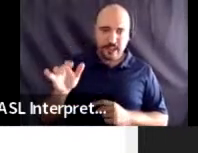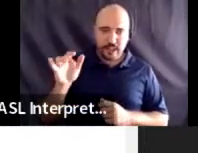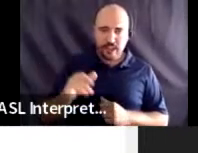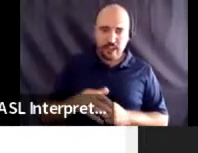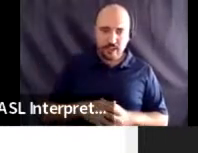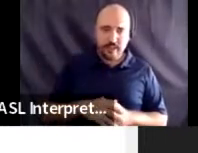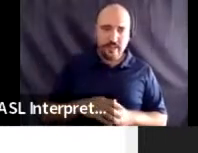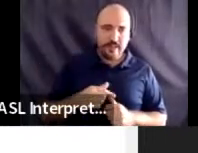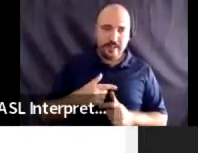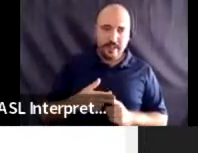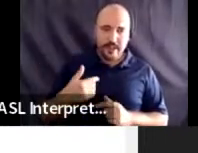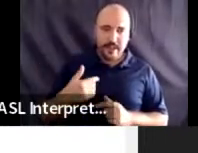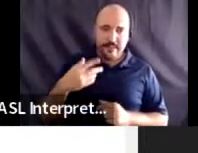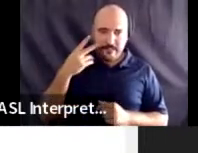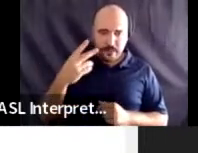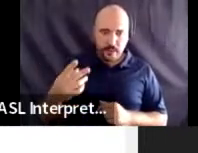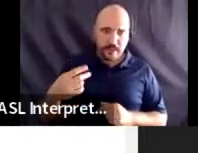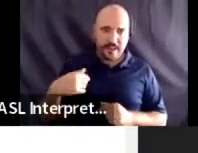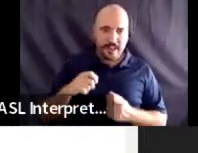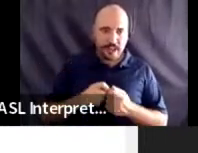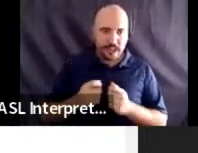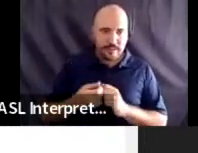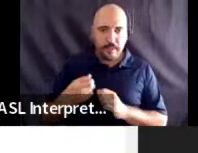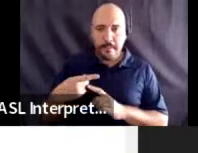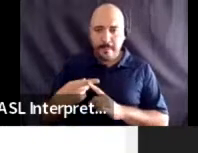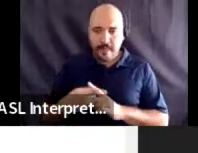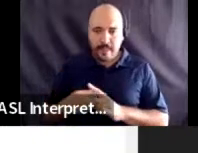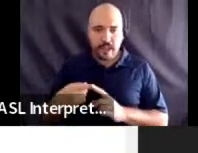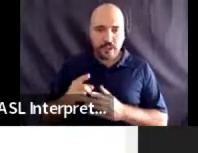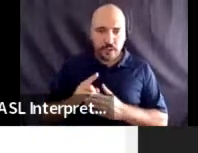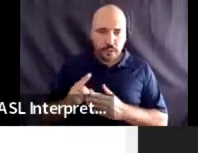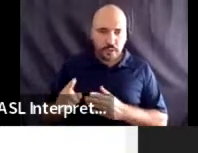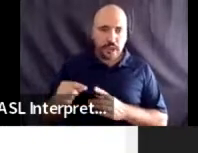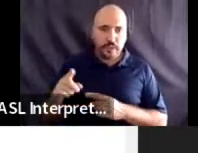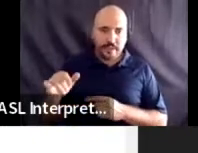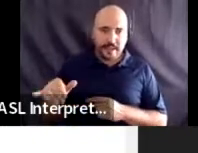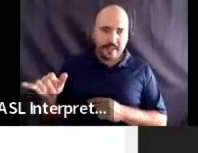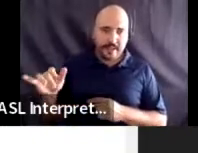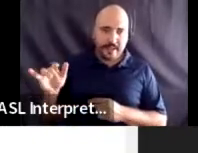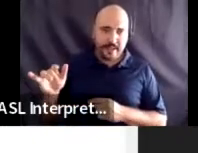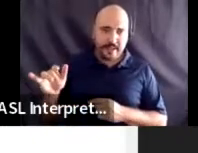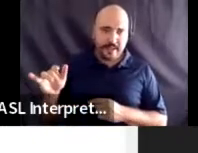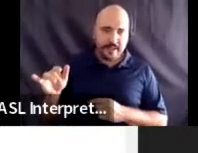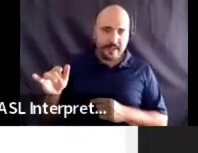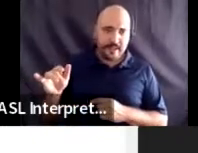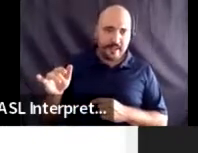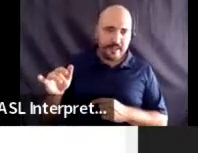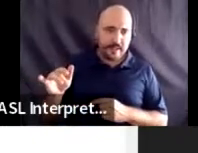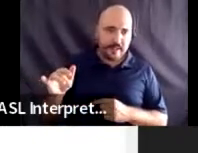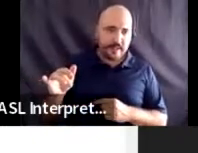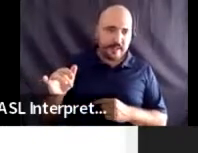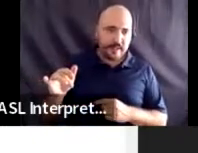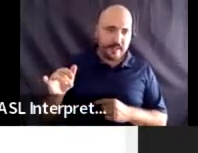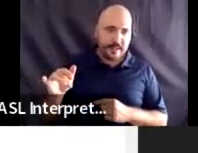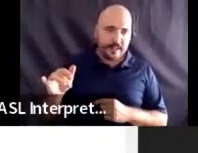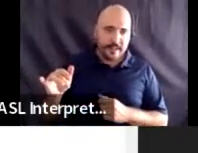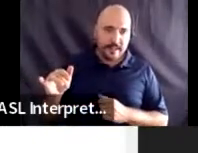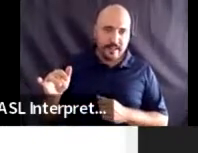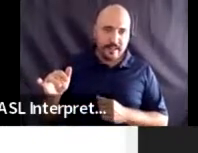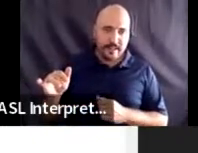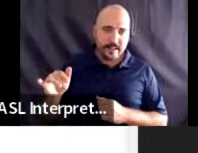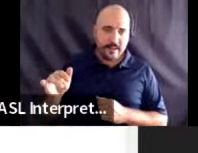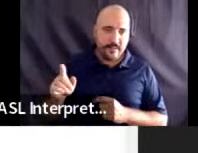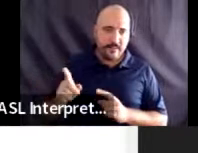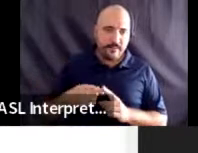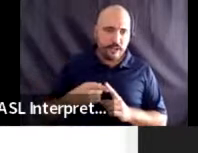then we have the view, so I can change it from month to week to day view. And showing now 27 scheduled events heading level 2. right? And the first